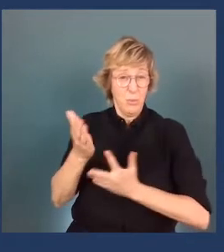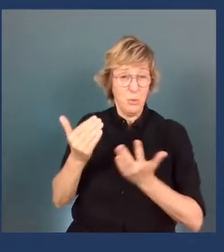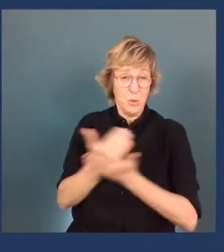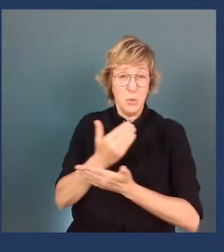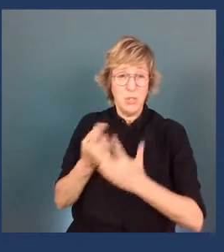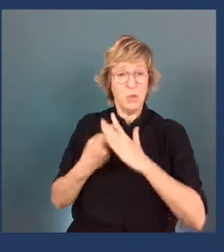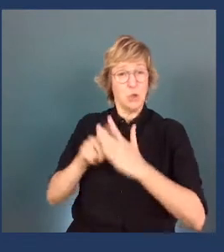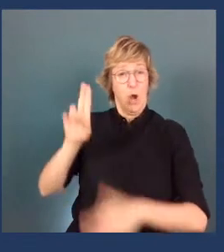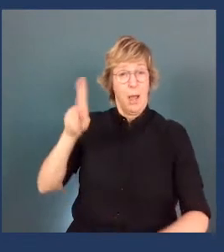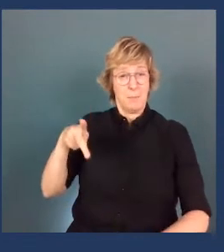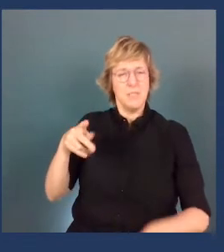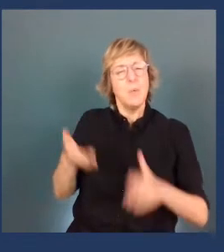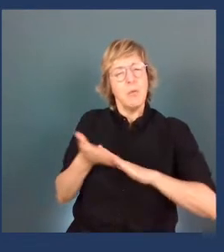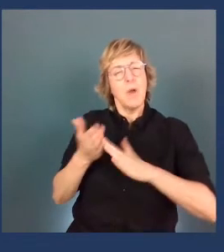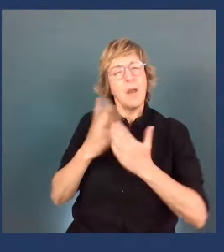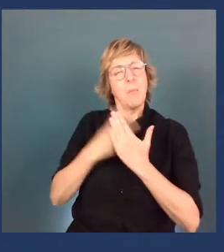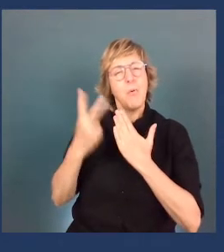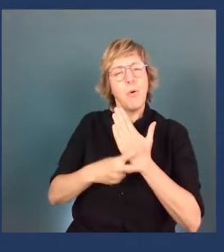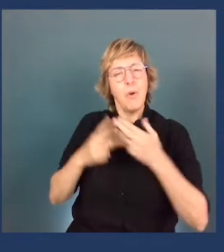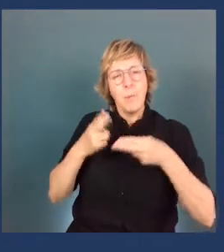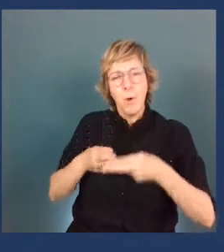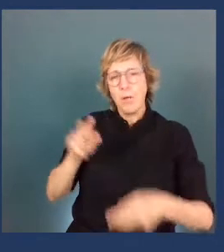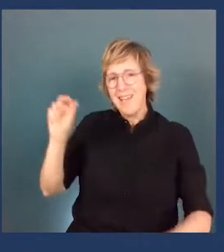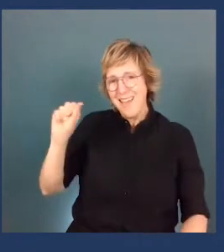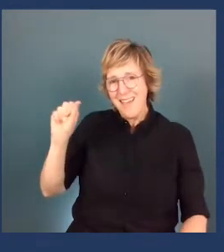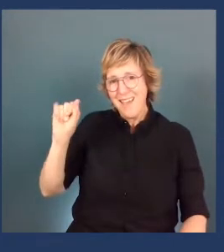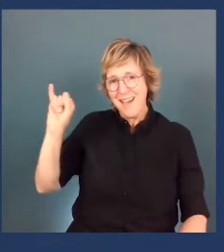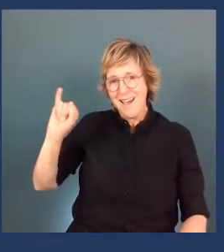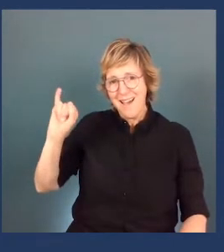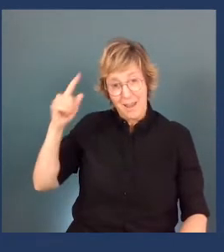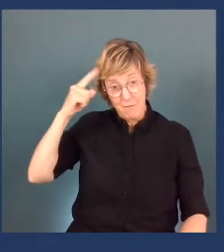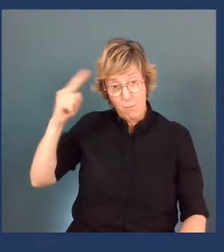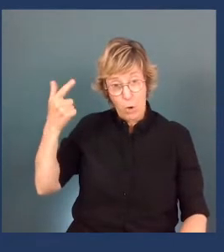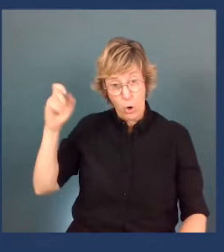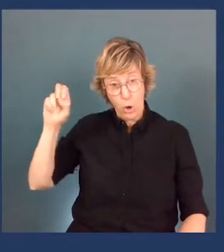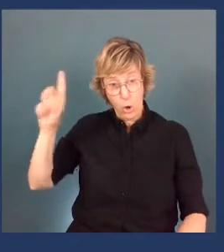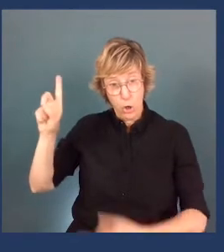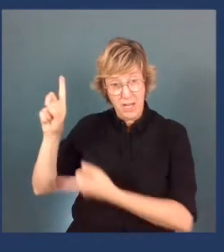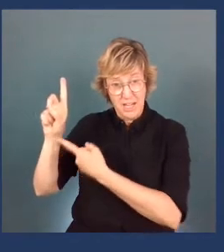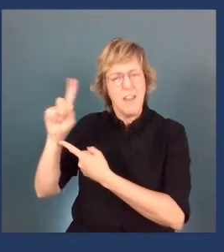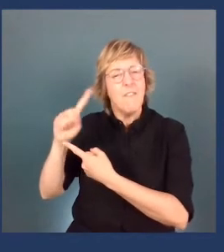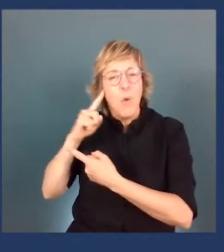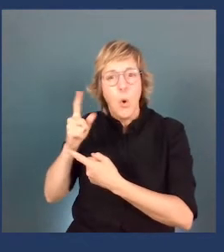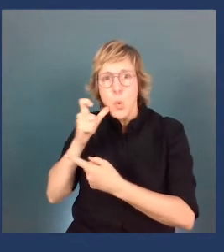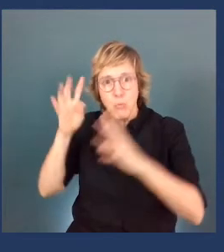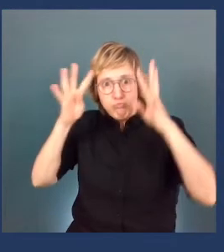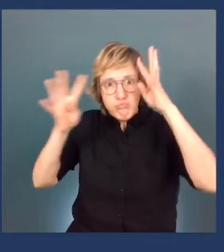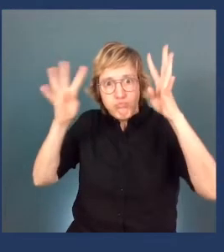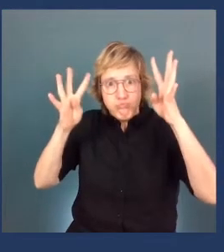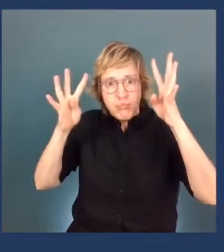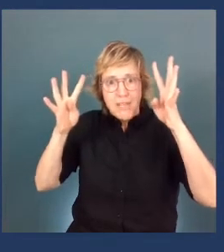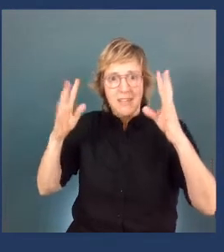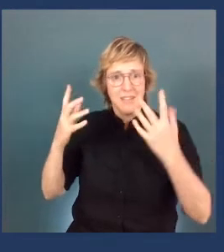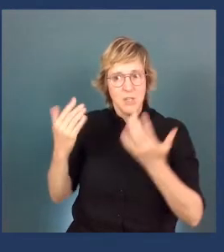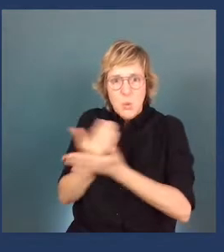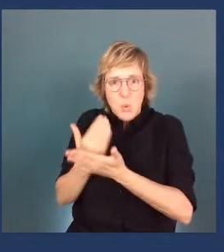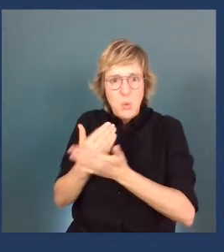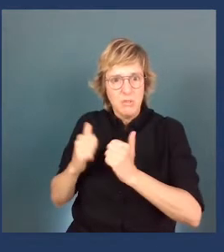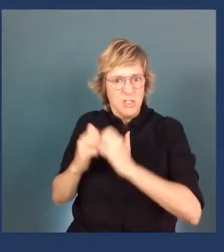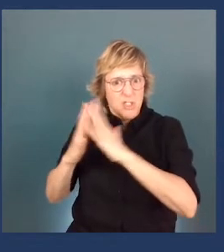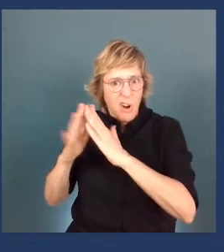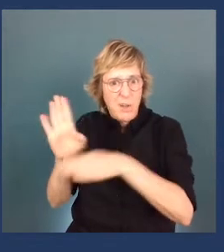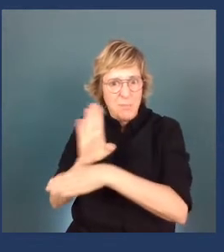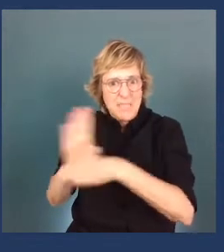program called AI for Good, which is for startups and social entrepreneurs. And we take them through a